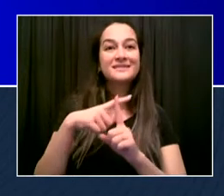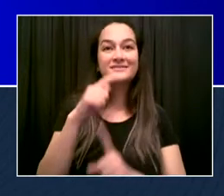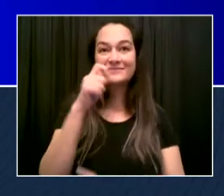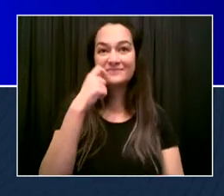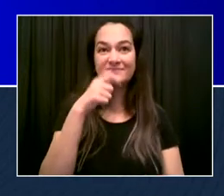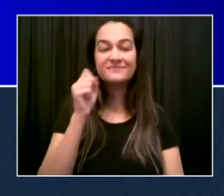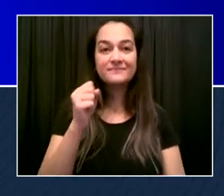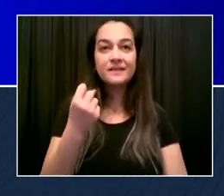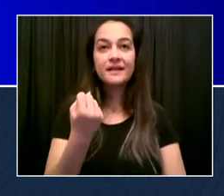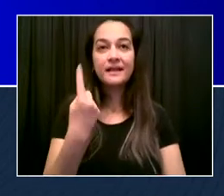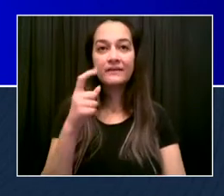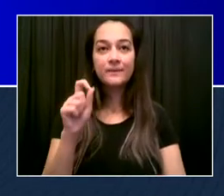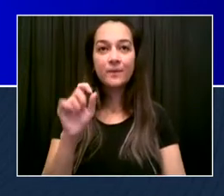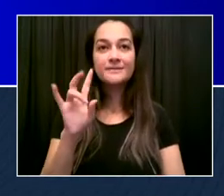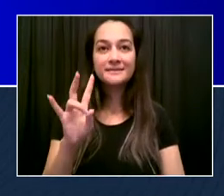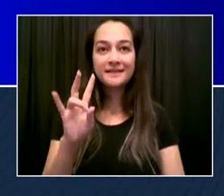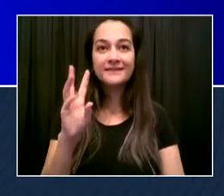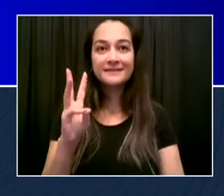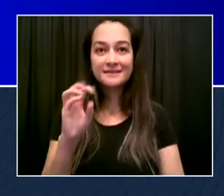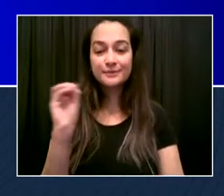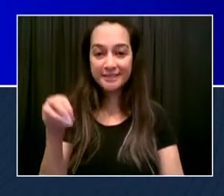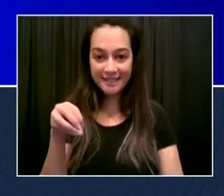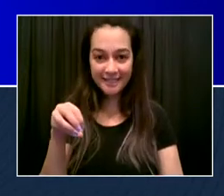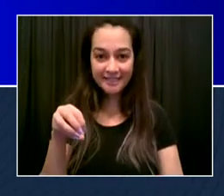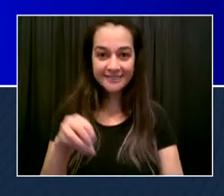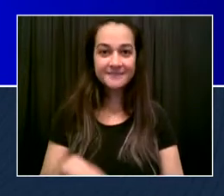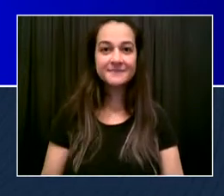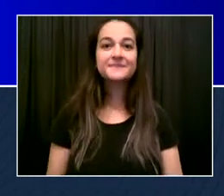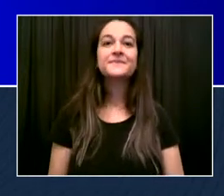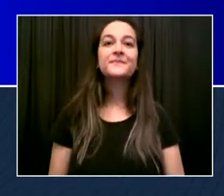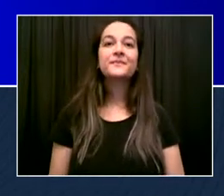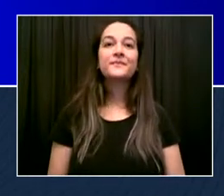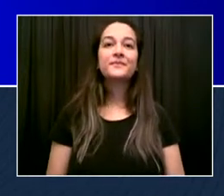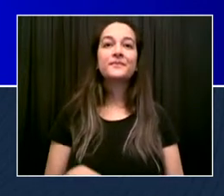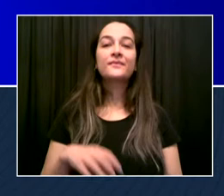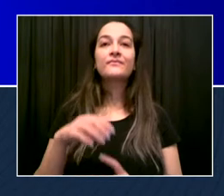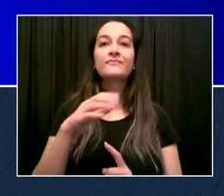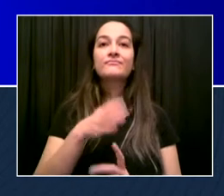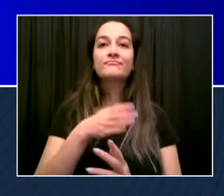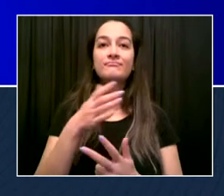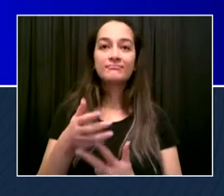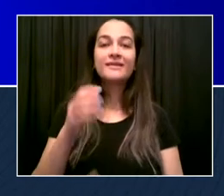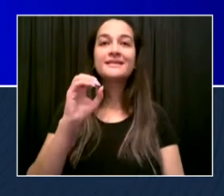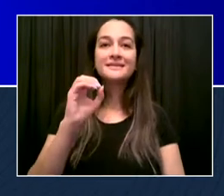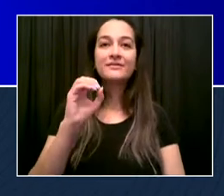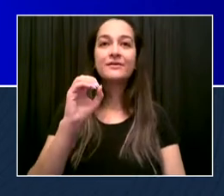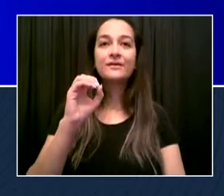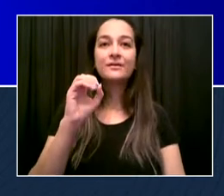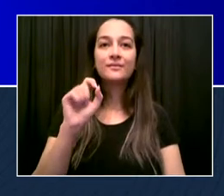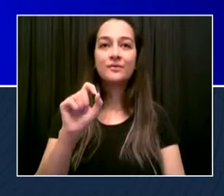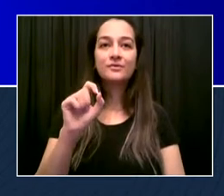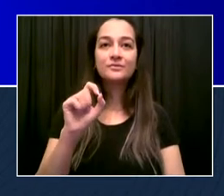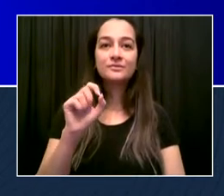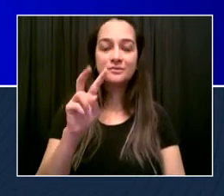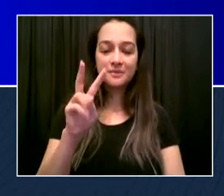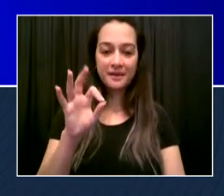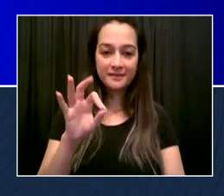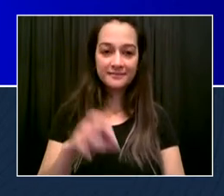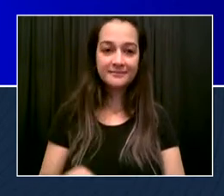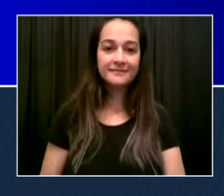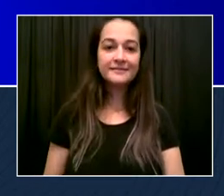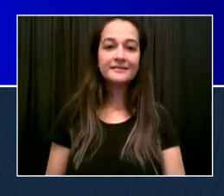0.29 per 100,000. Number two, new reported cases on a seven-day average. Today's report,